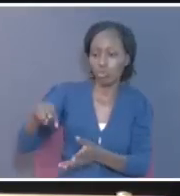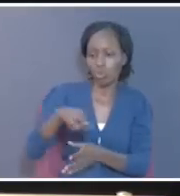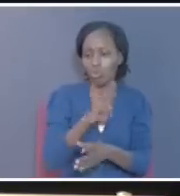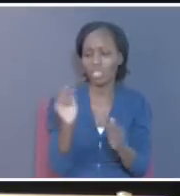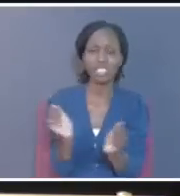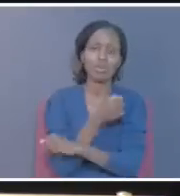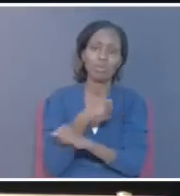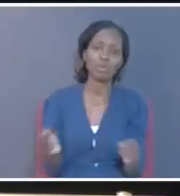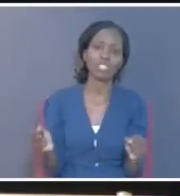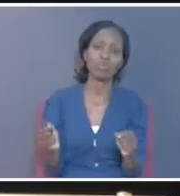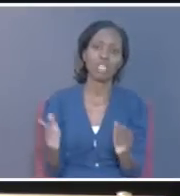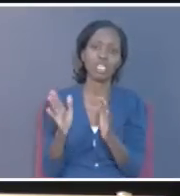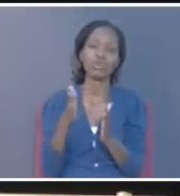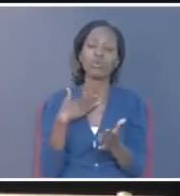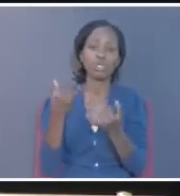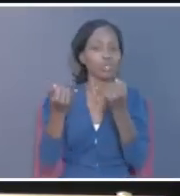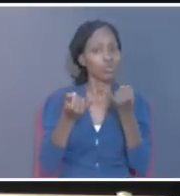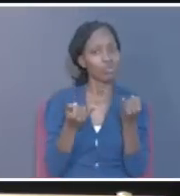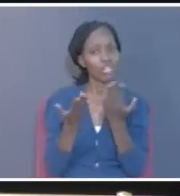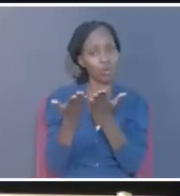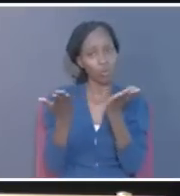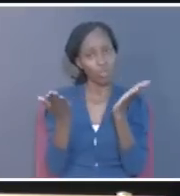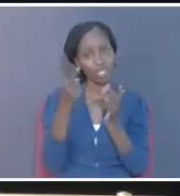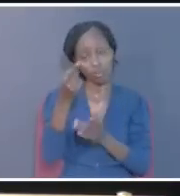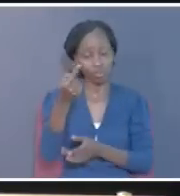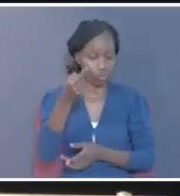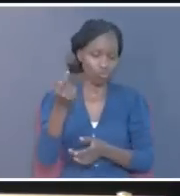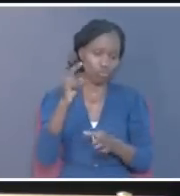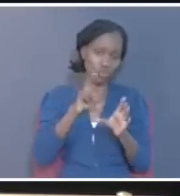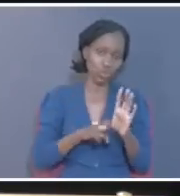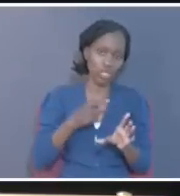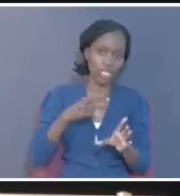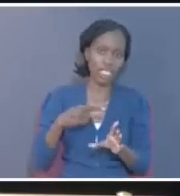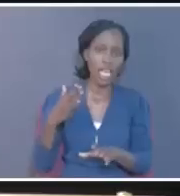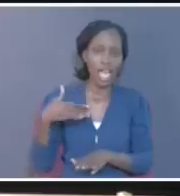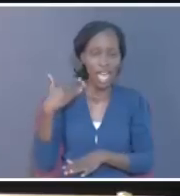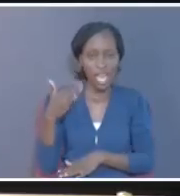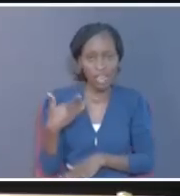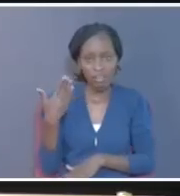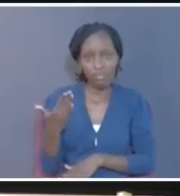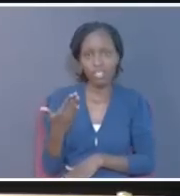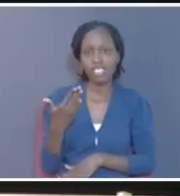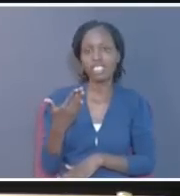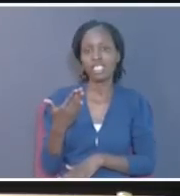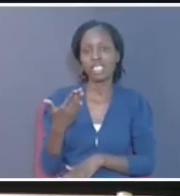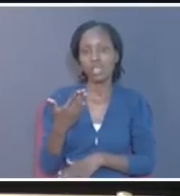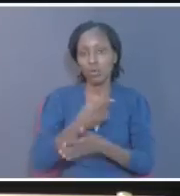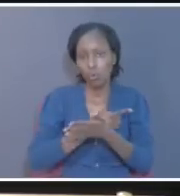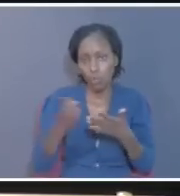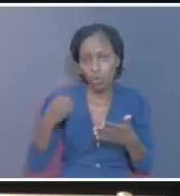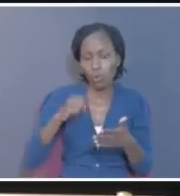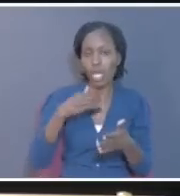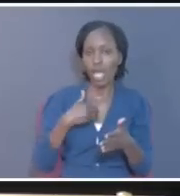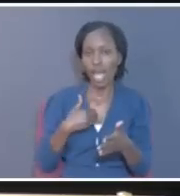restricted, and we'd like to invite you and welcome you to join in every single day. We have inspiration